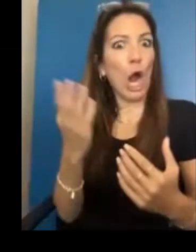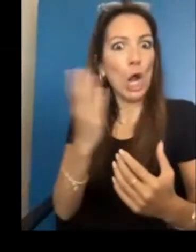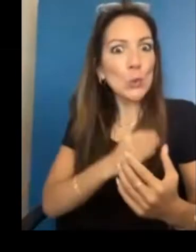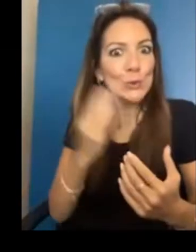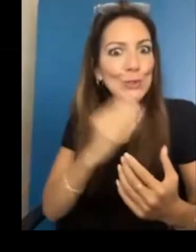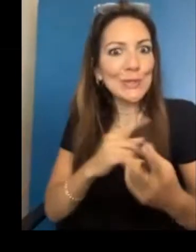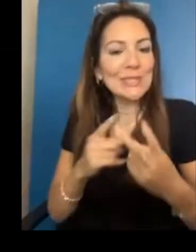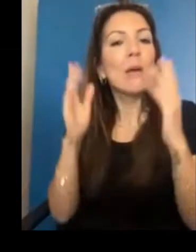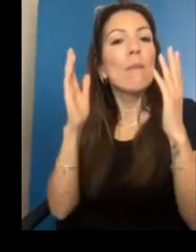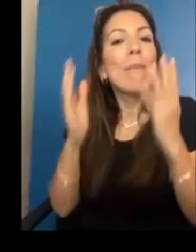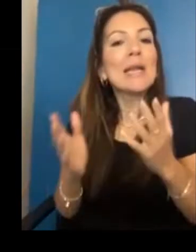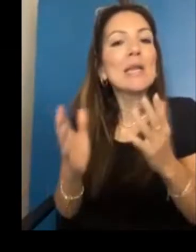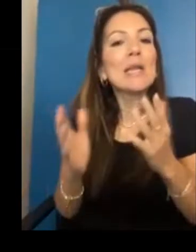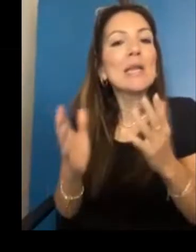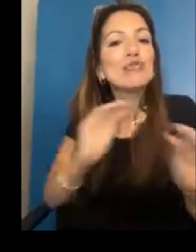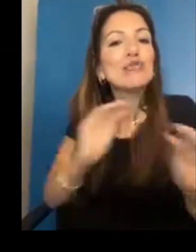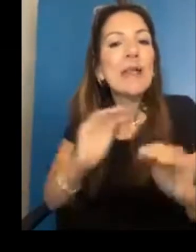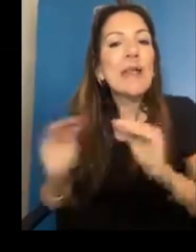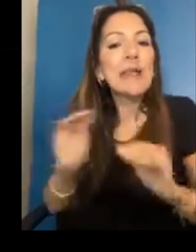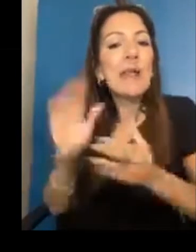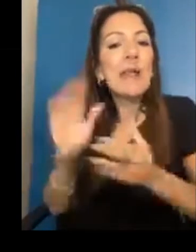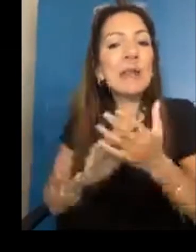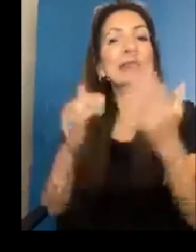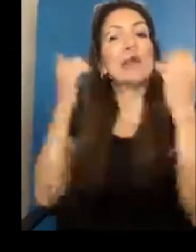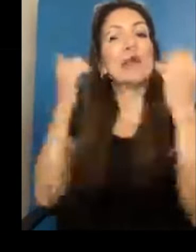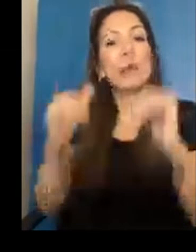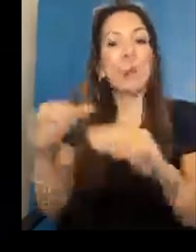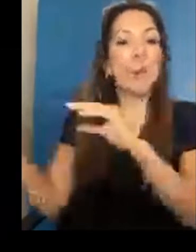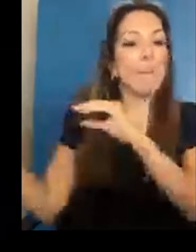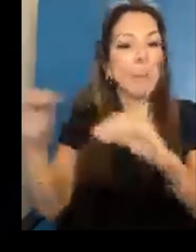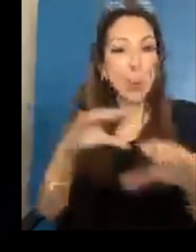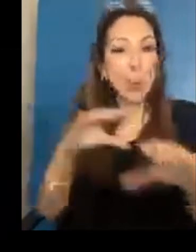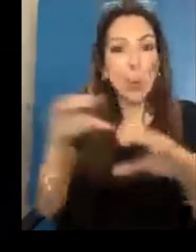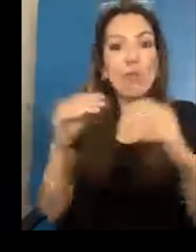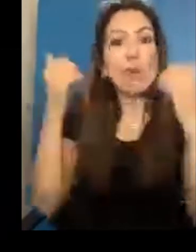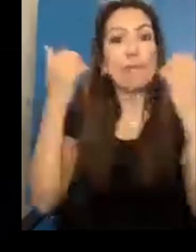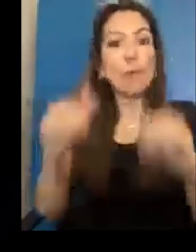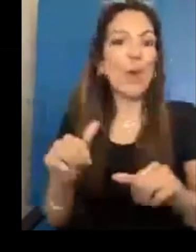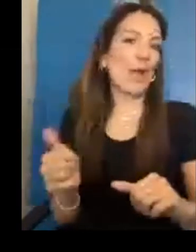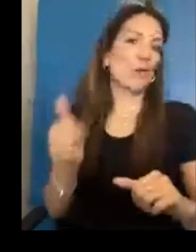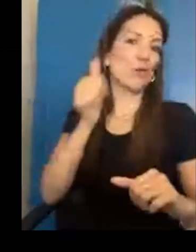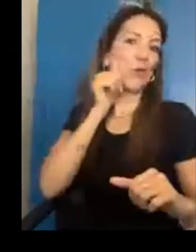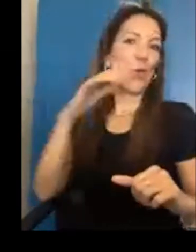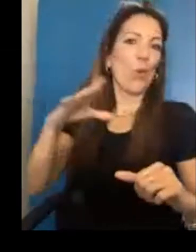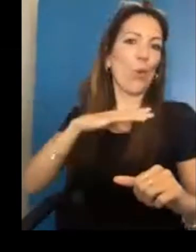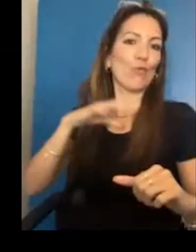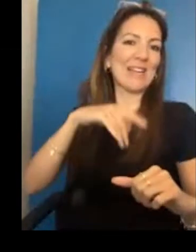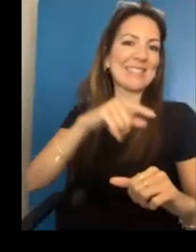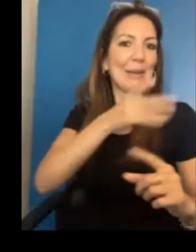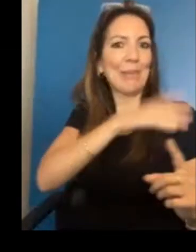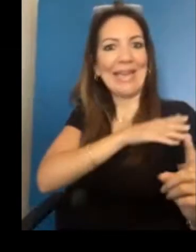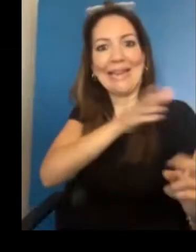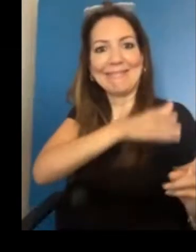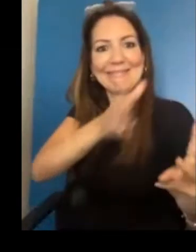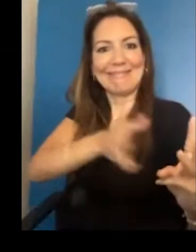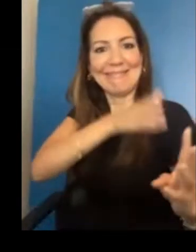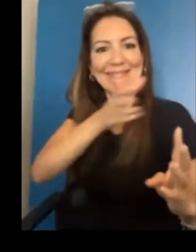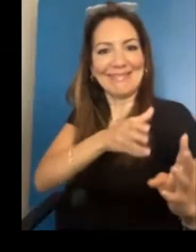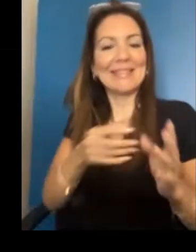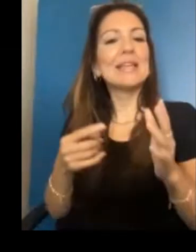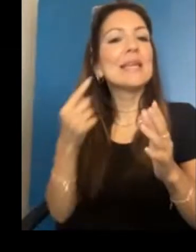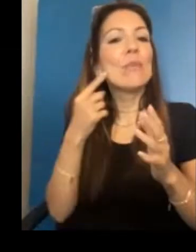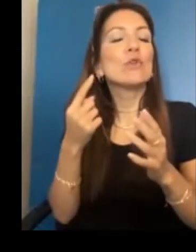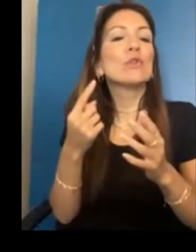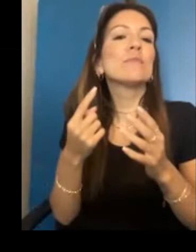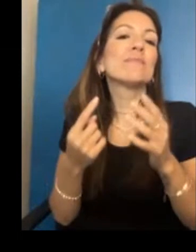that when we do the actual physical moves, they'll be well versed in their new environments. So it's a really important part for us, soft landings.